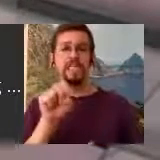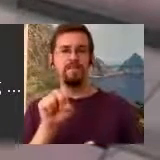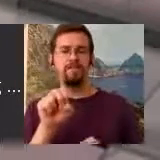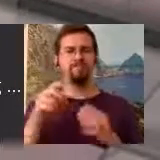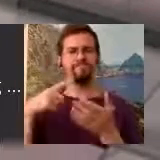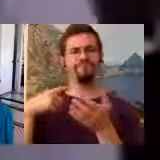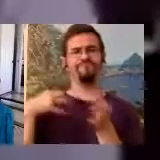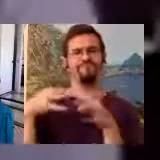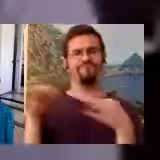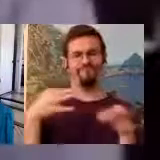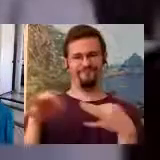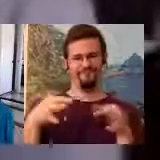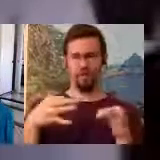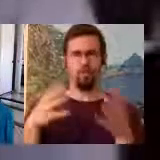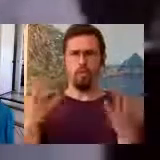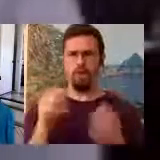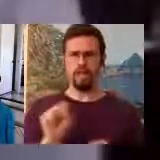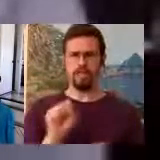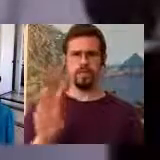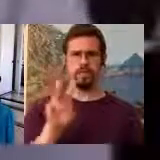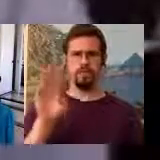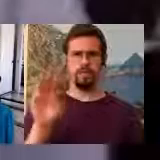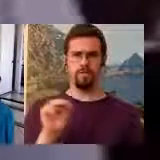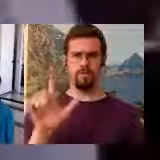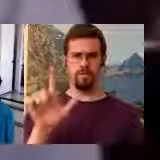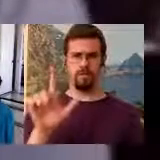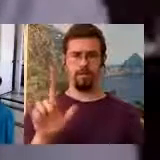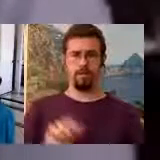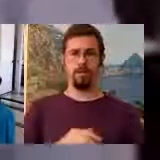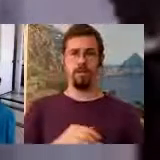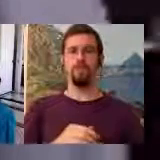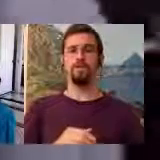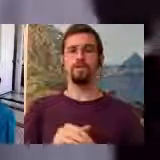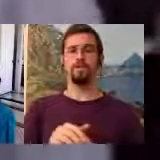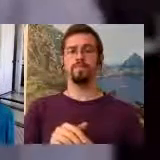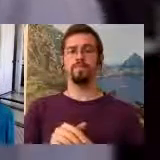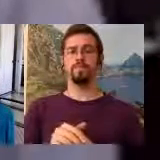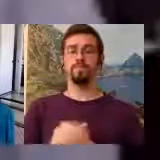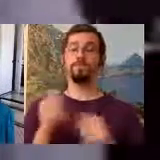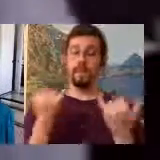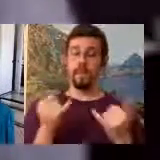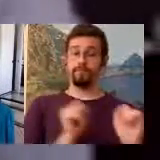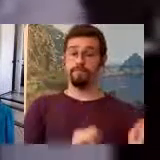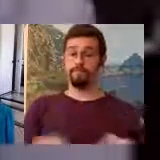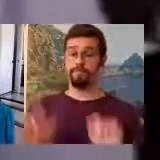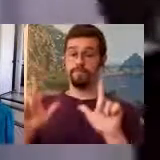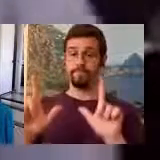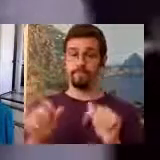about SignWriting Markup Language. What is it, Steve? I have the screen on you now.